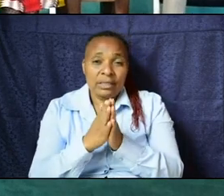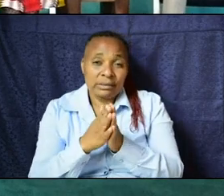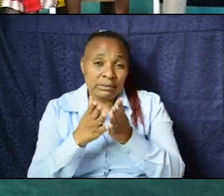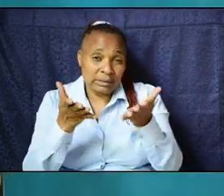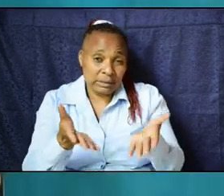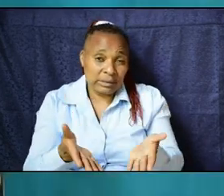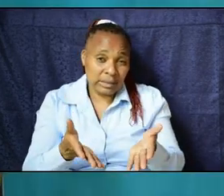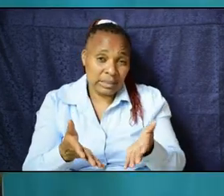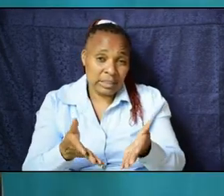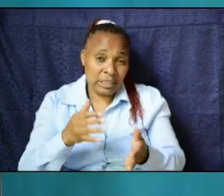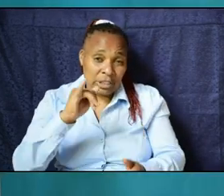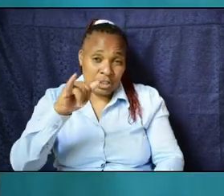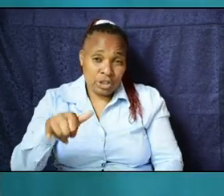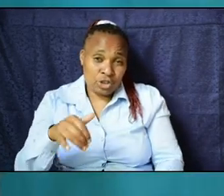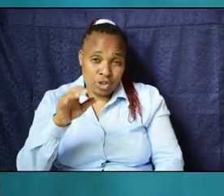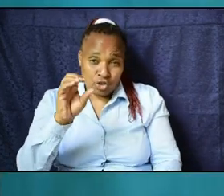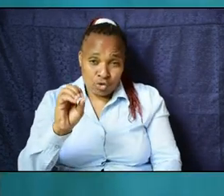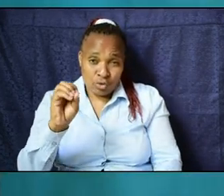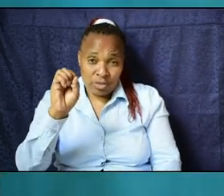is Joseph